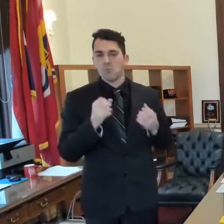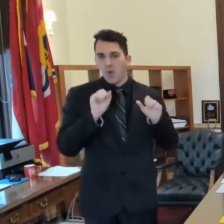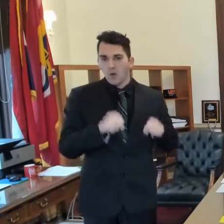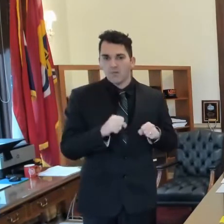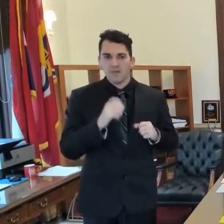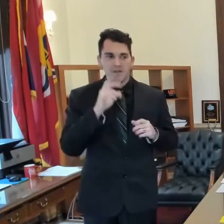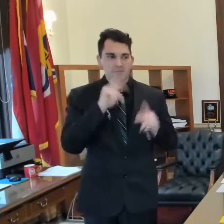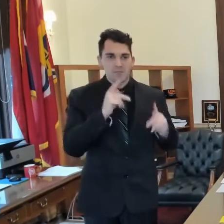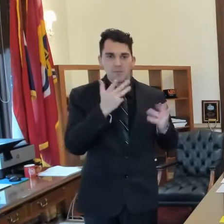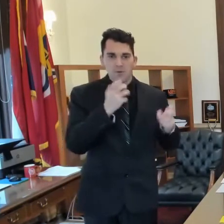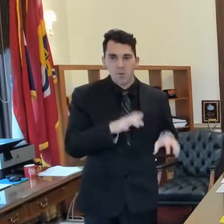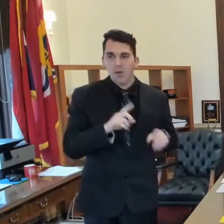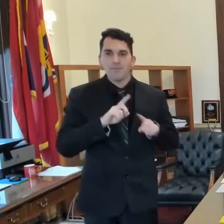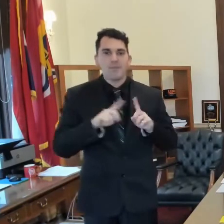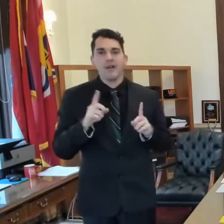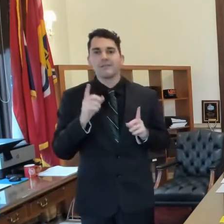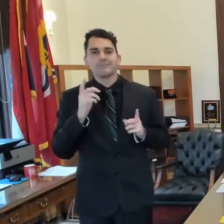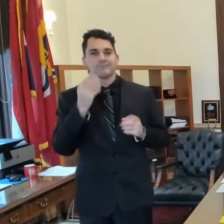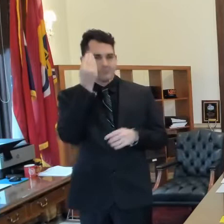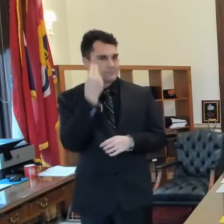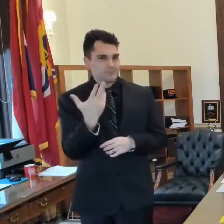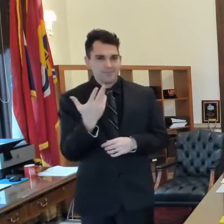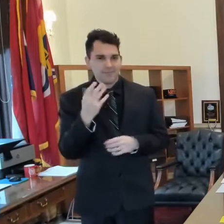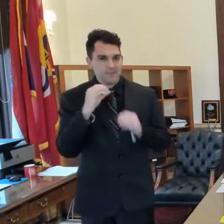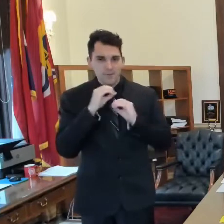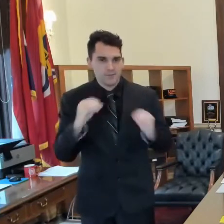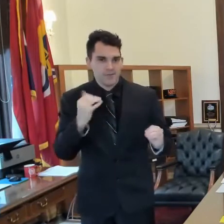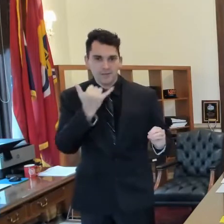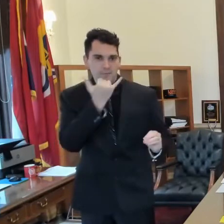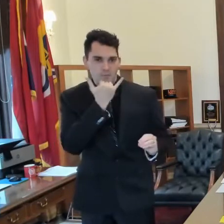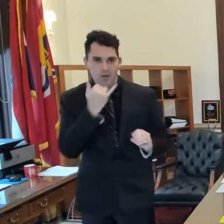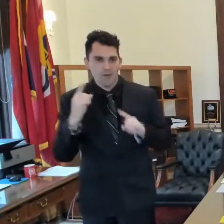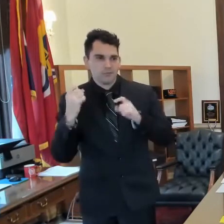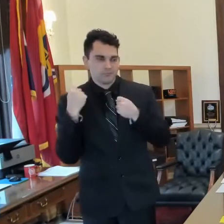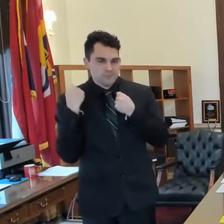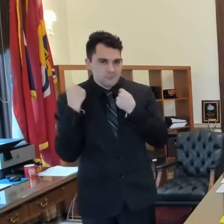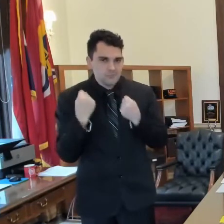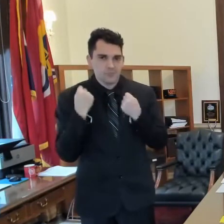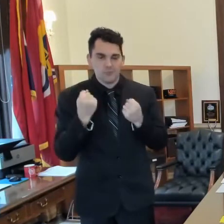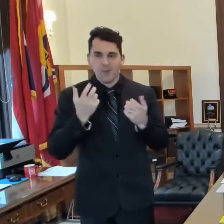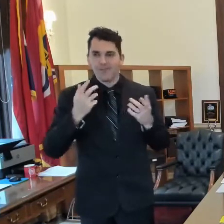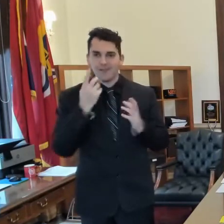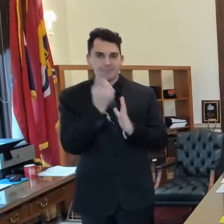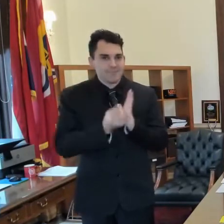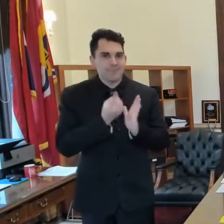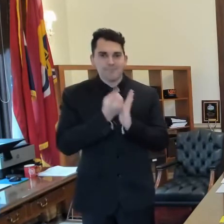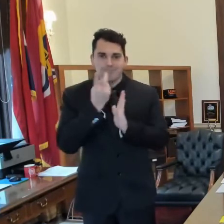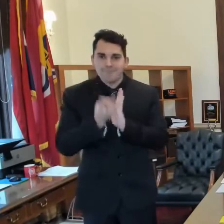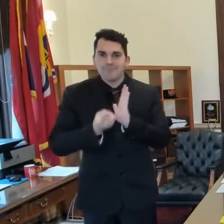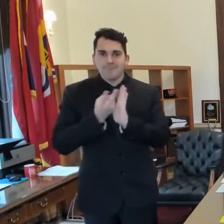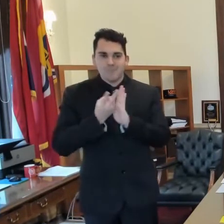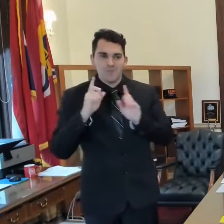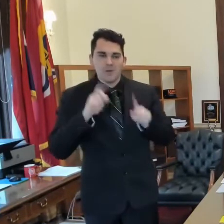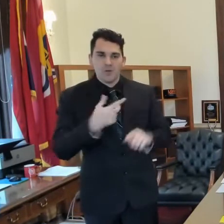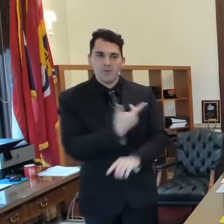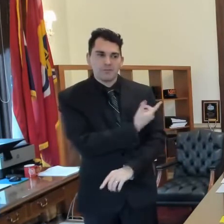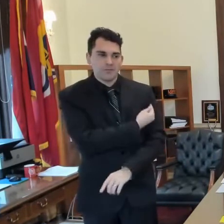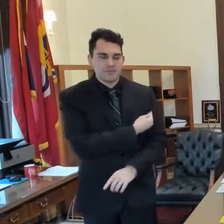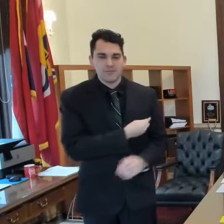another location to get the vaccine. Of course, if you can get it here, it's maybe more convenient for